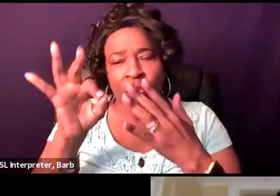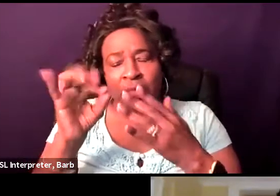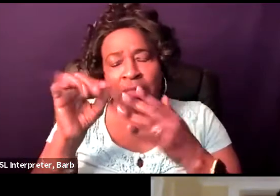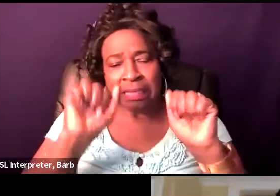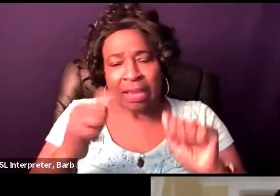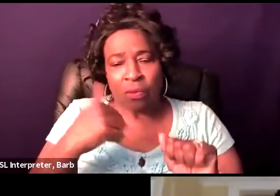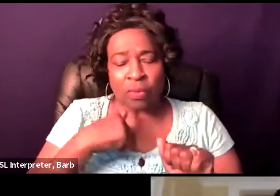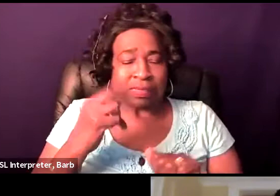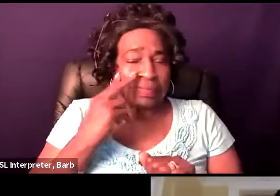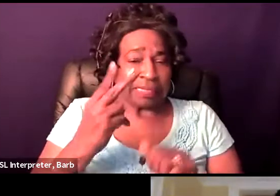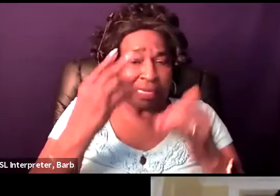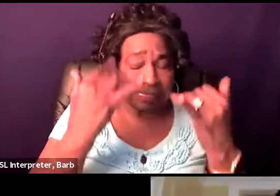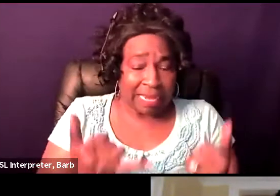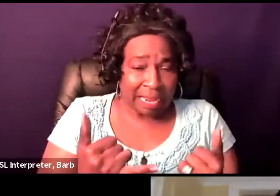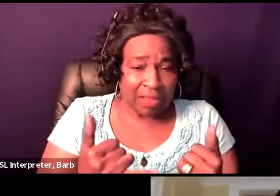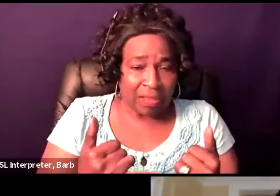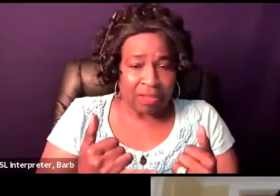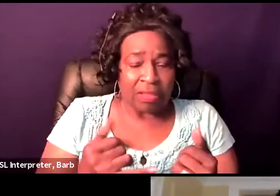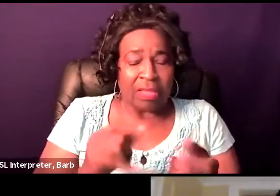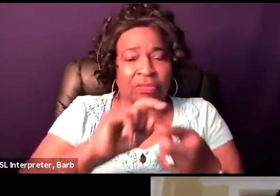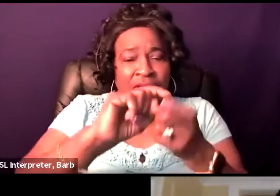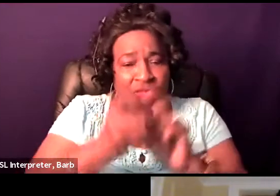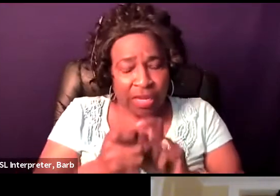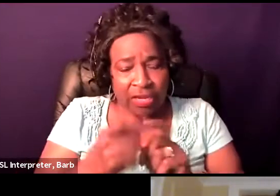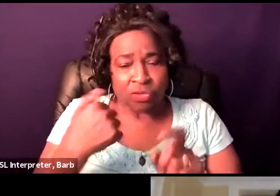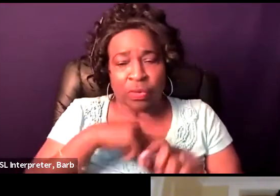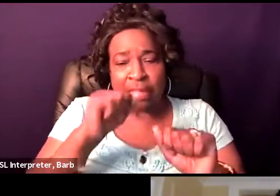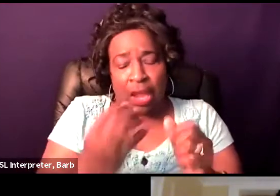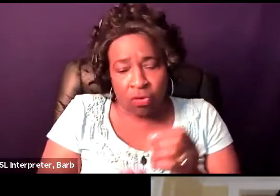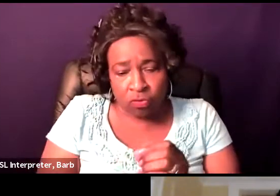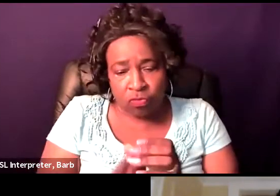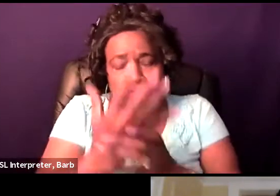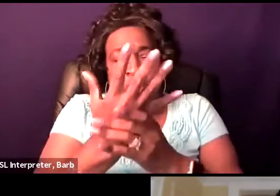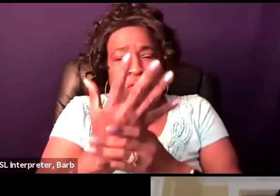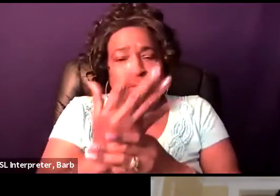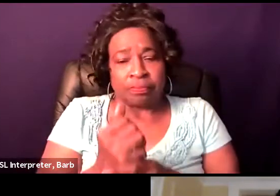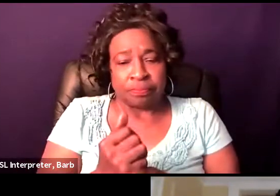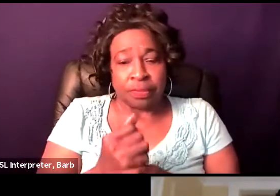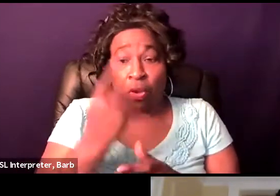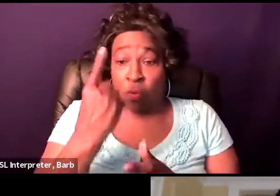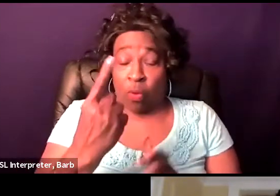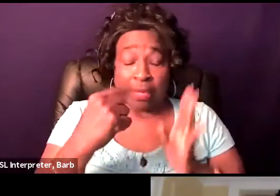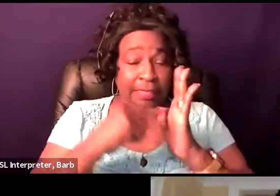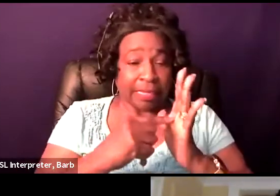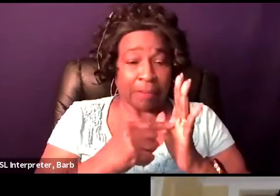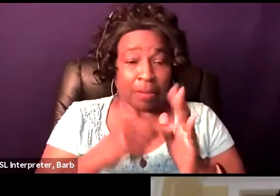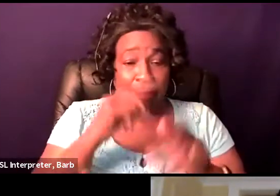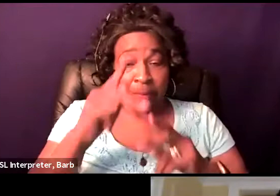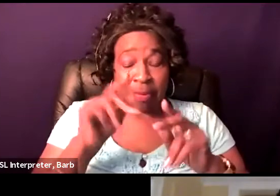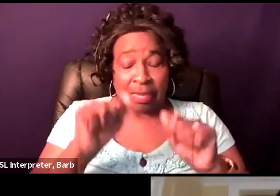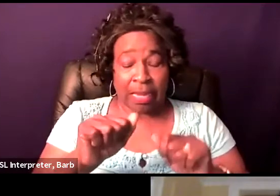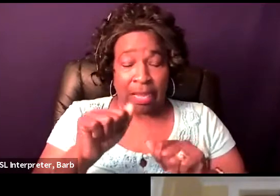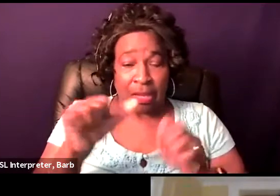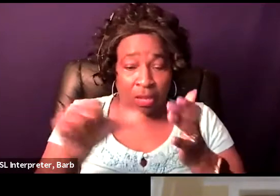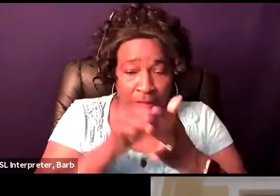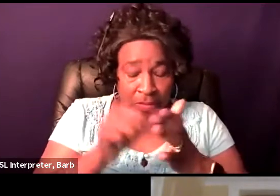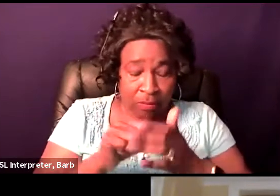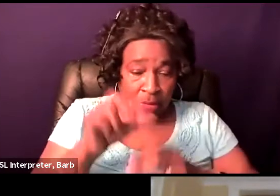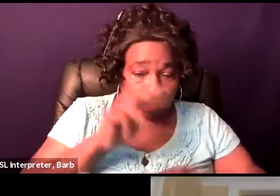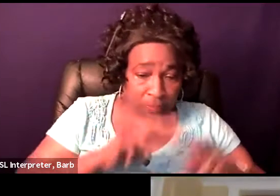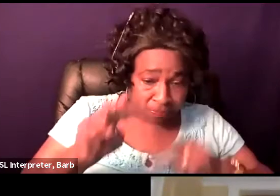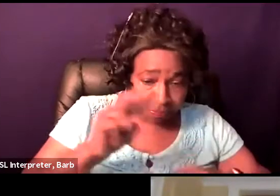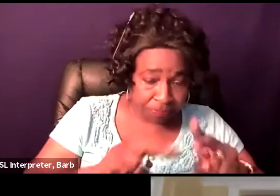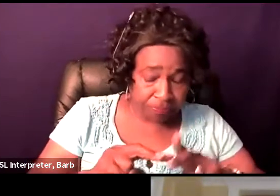now, foster now that we can grow over time. One example that folks can go look up, if